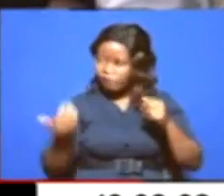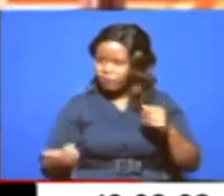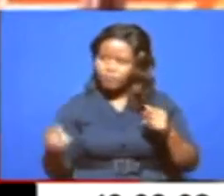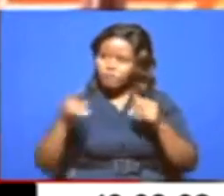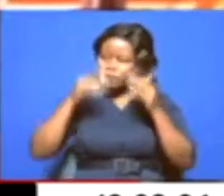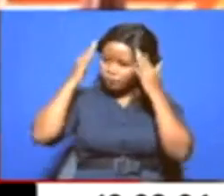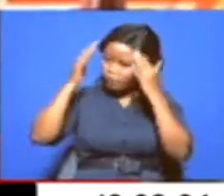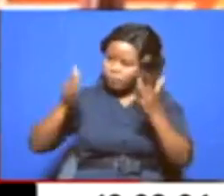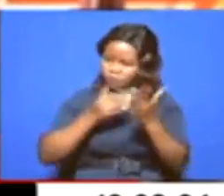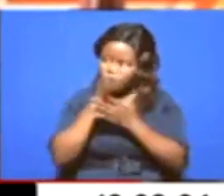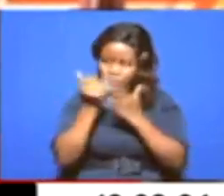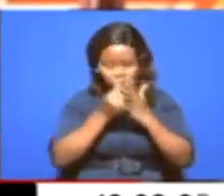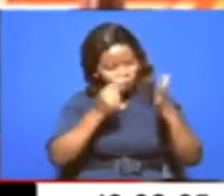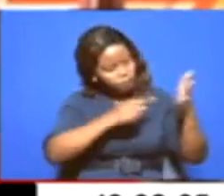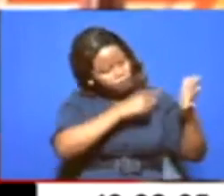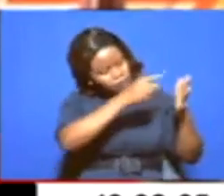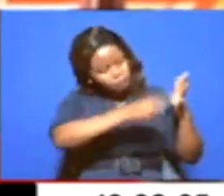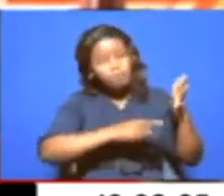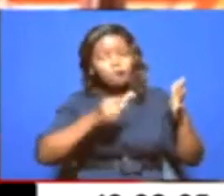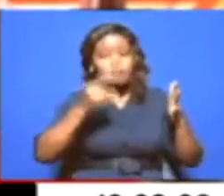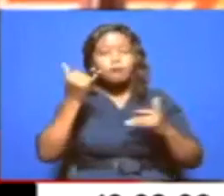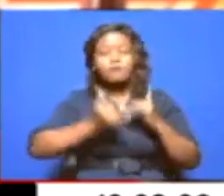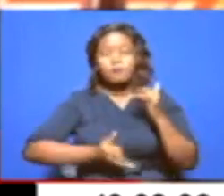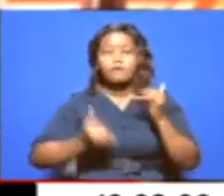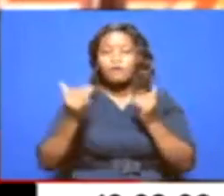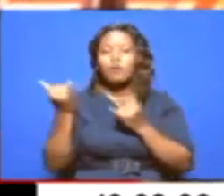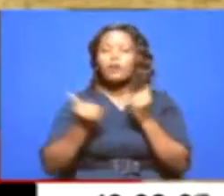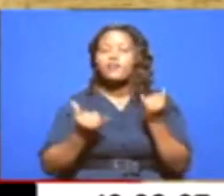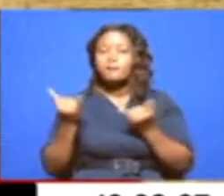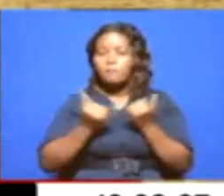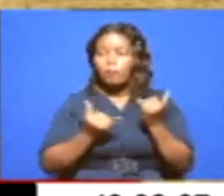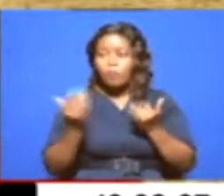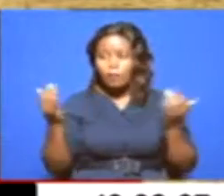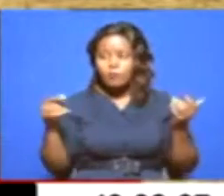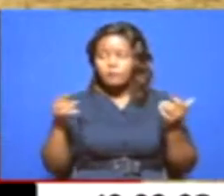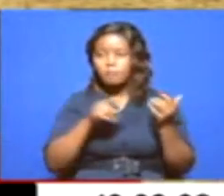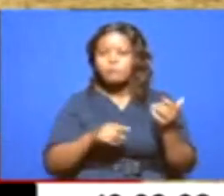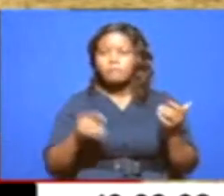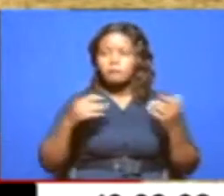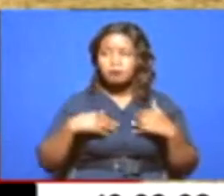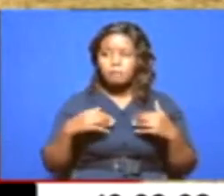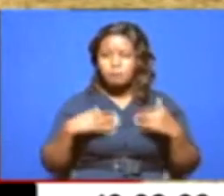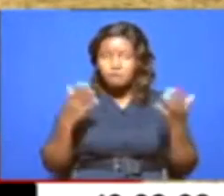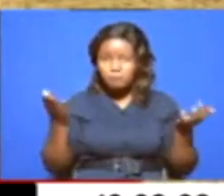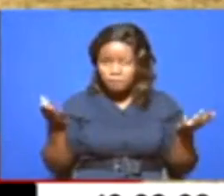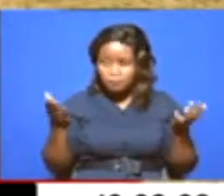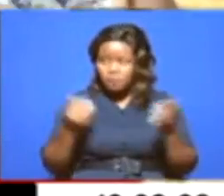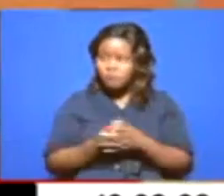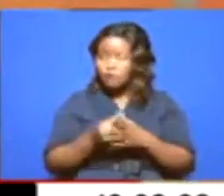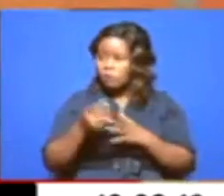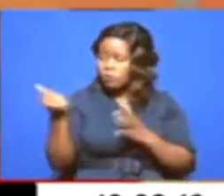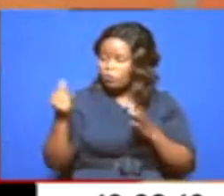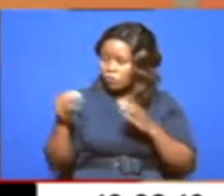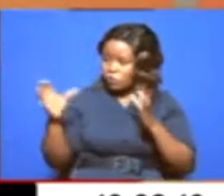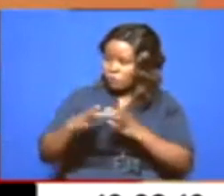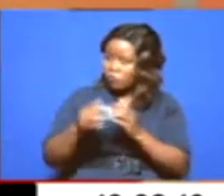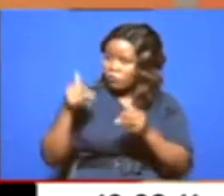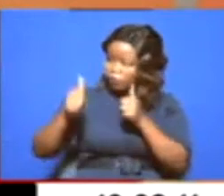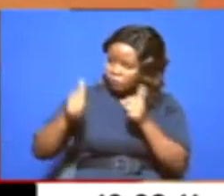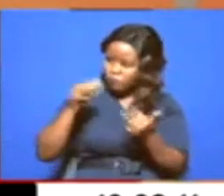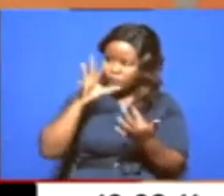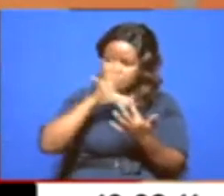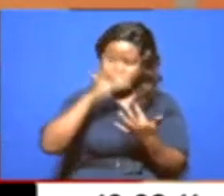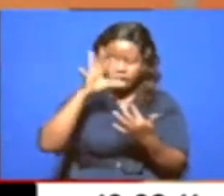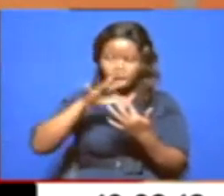finally, on Saturday, we are going to have also veterans. And the veterans that were selected are those who have done very well during